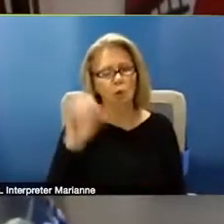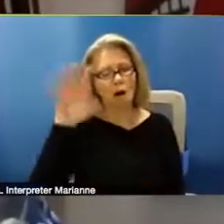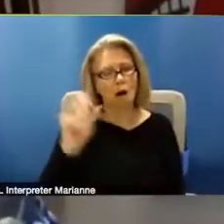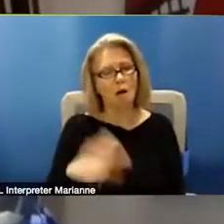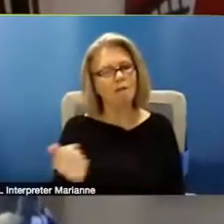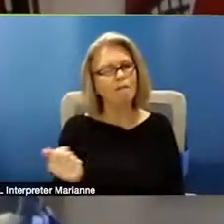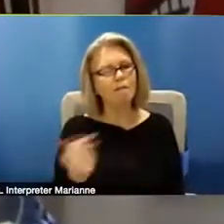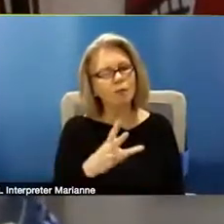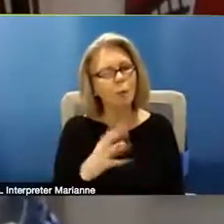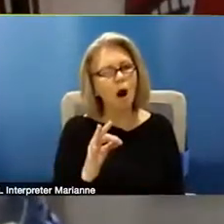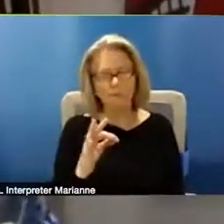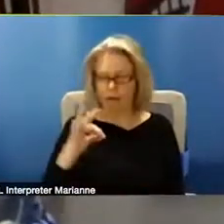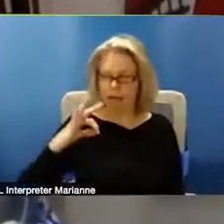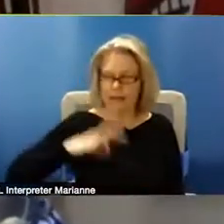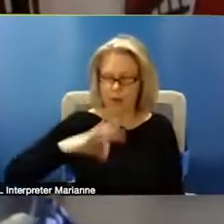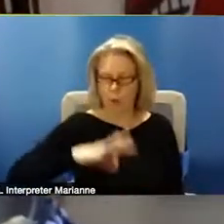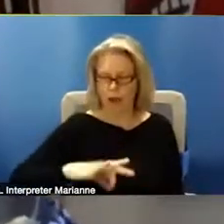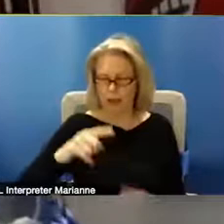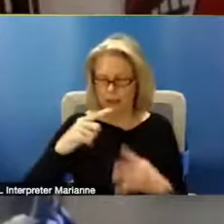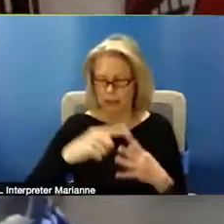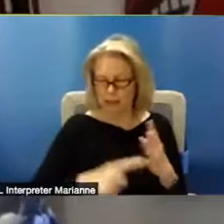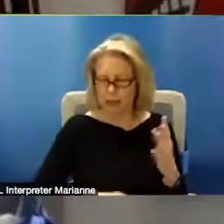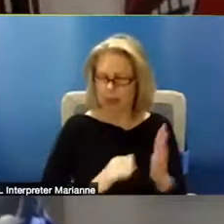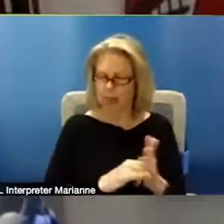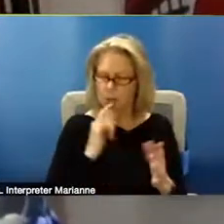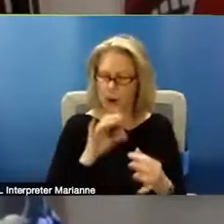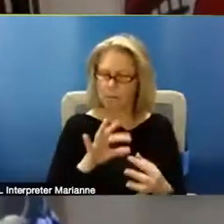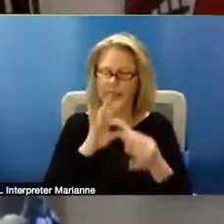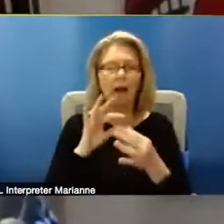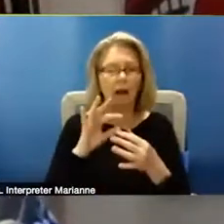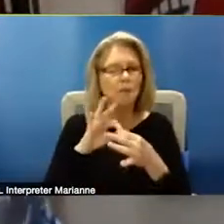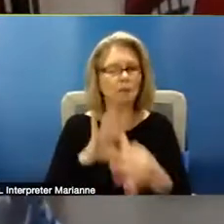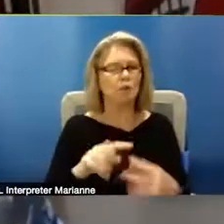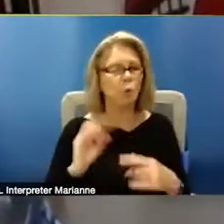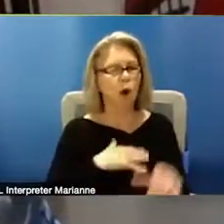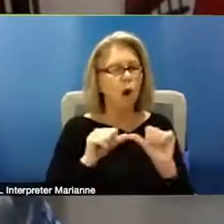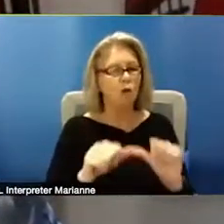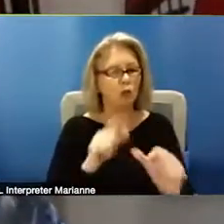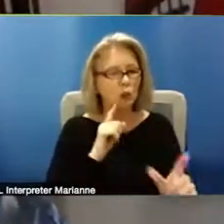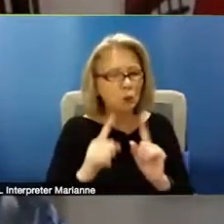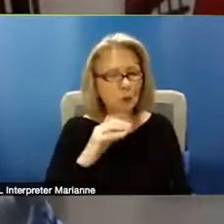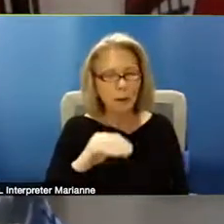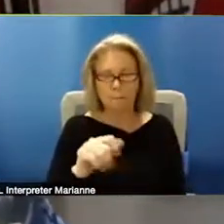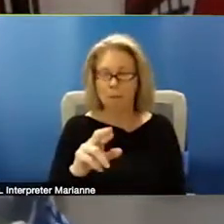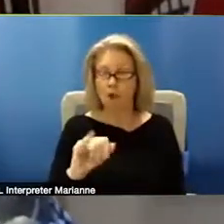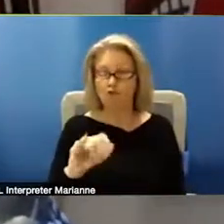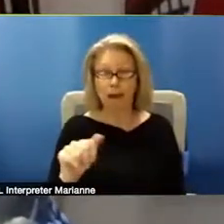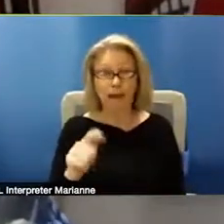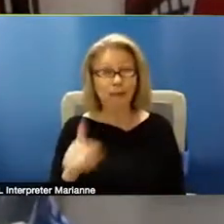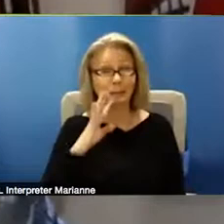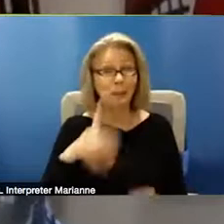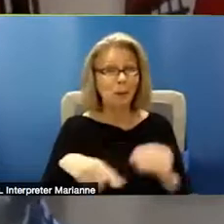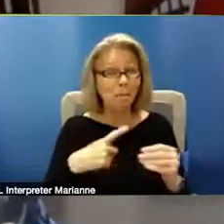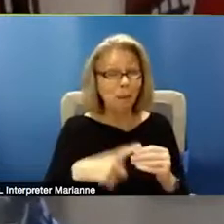I just wanna highlight a few of the takeaways that were particularly pertinent to our ongoing discussion.